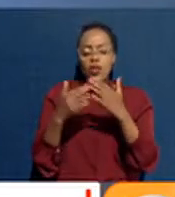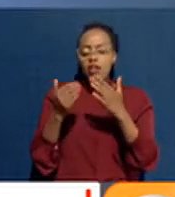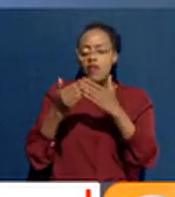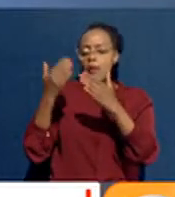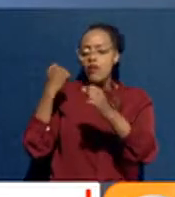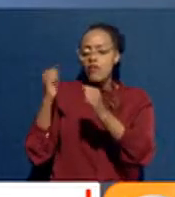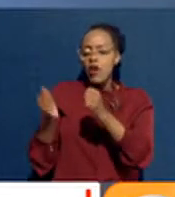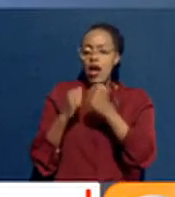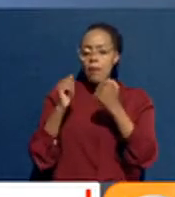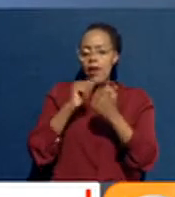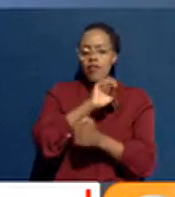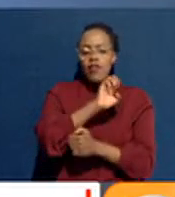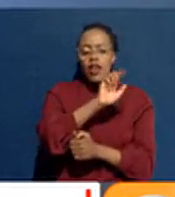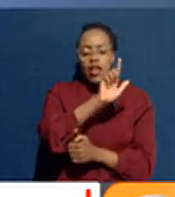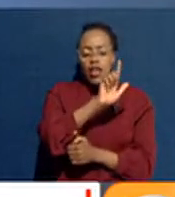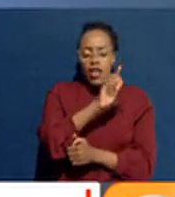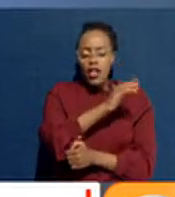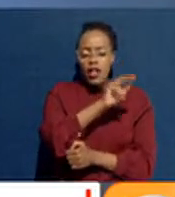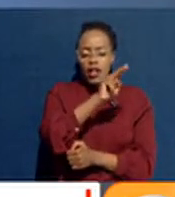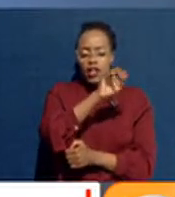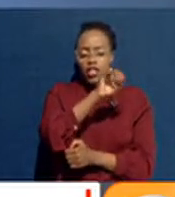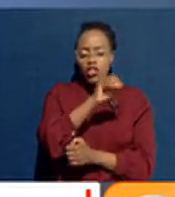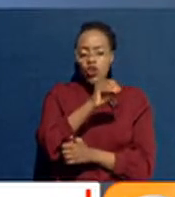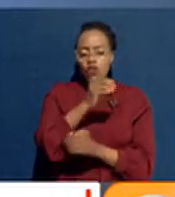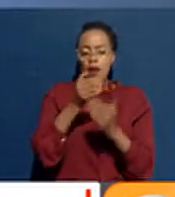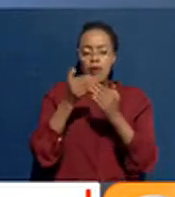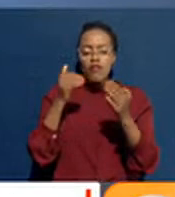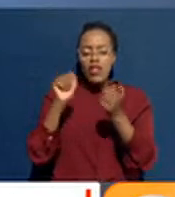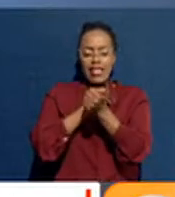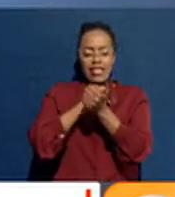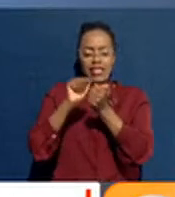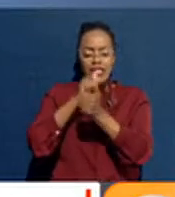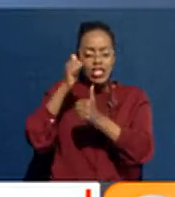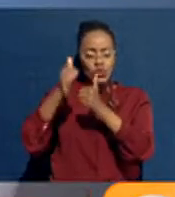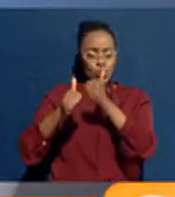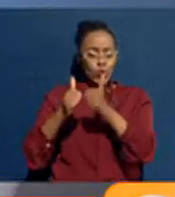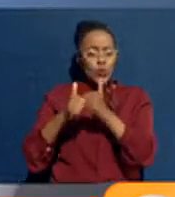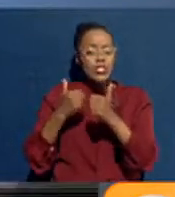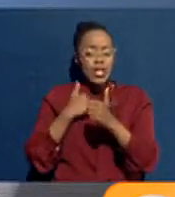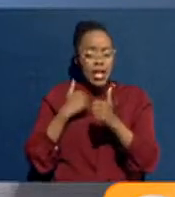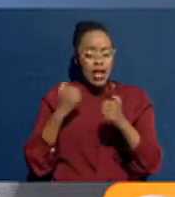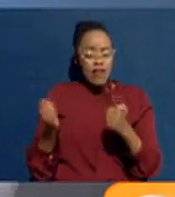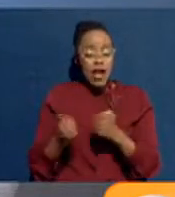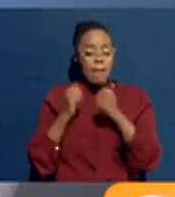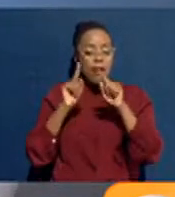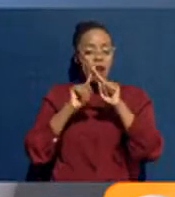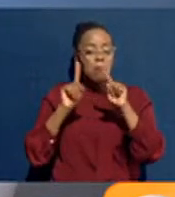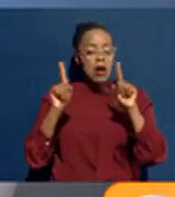that one of El Nino with all its the devastation that it caused, but